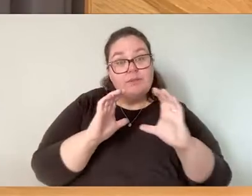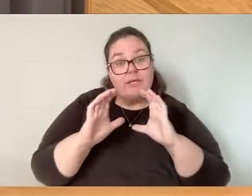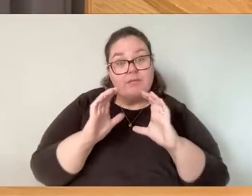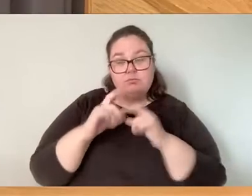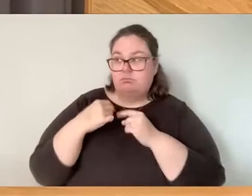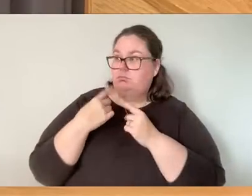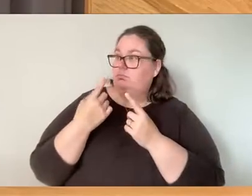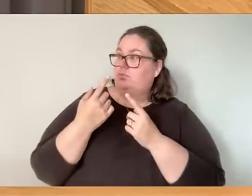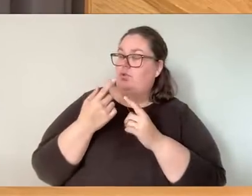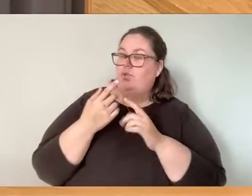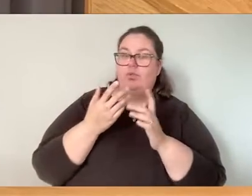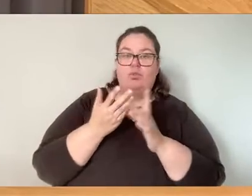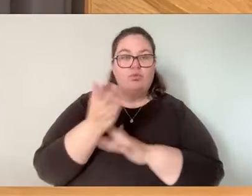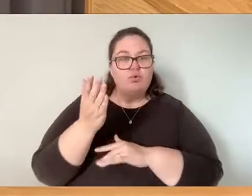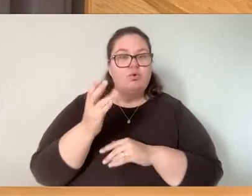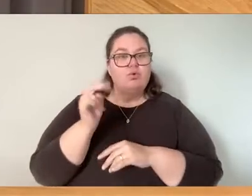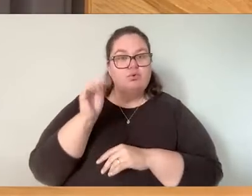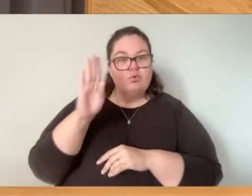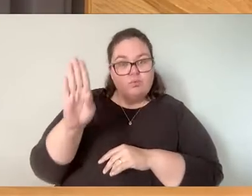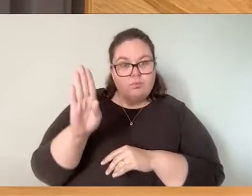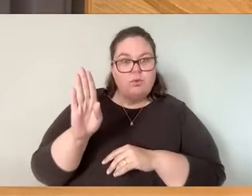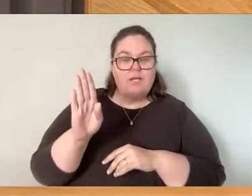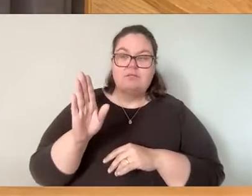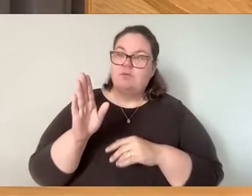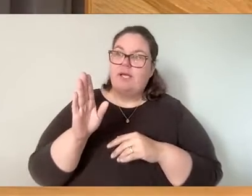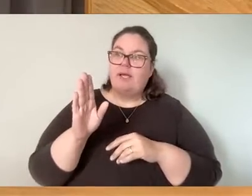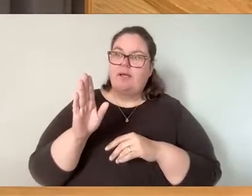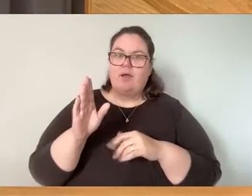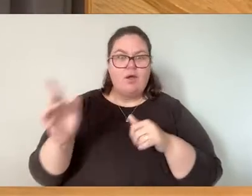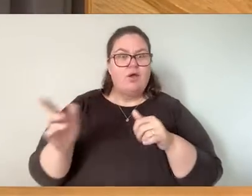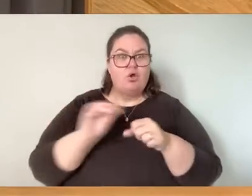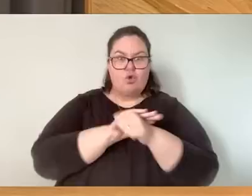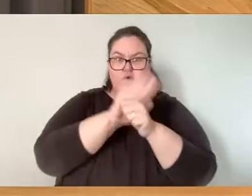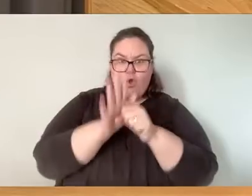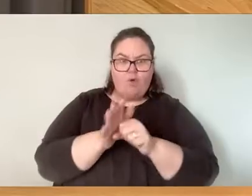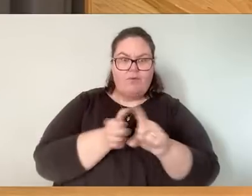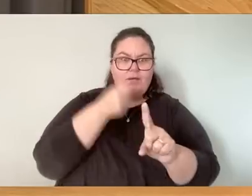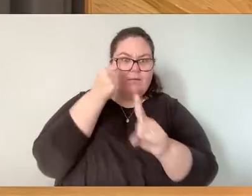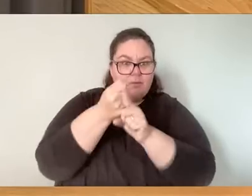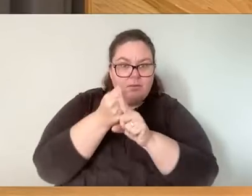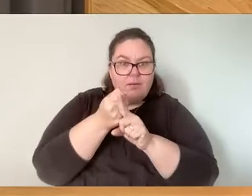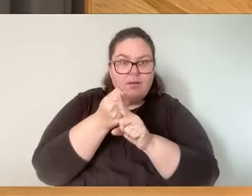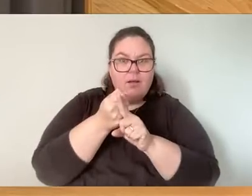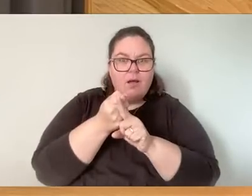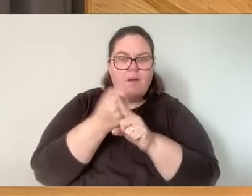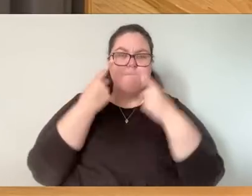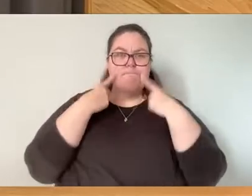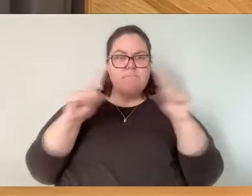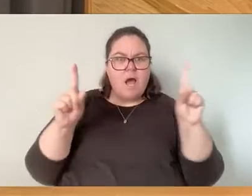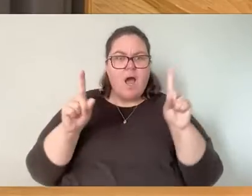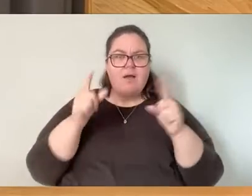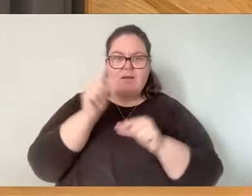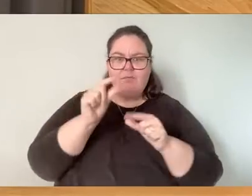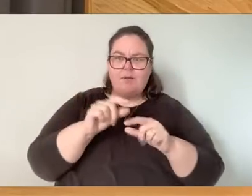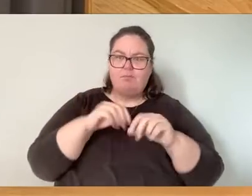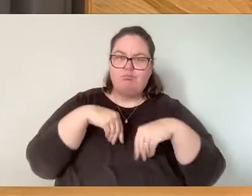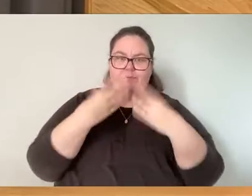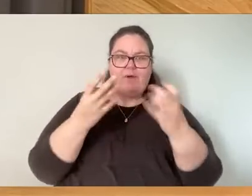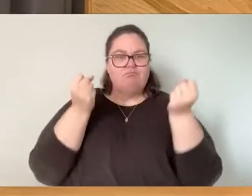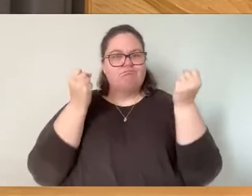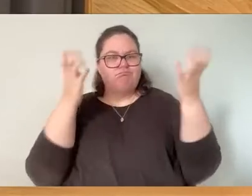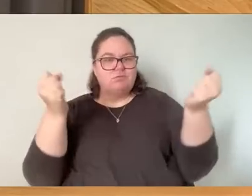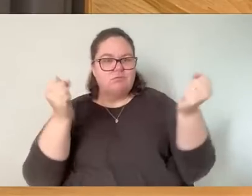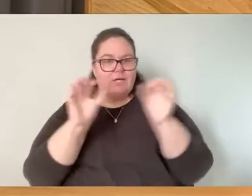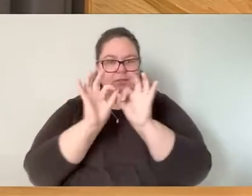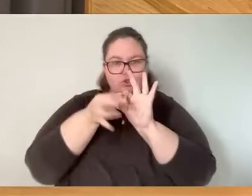actually utilized interpreters, and thank you for the interpreters that are actually interpreting online today to ensure that everyone has access